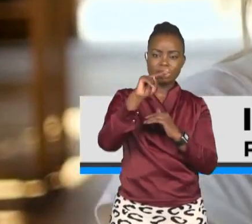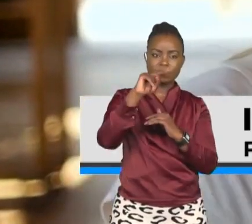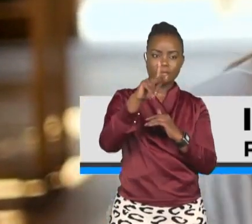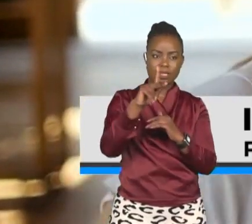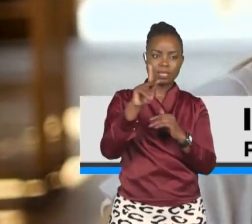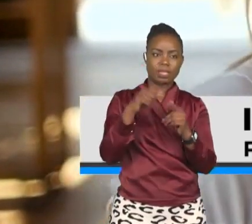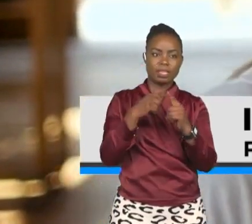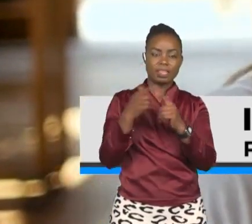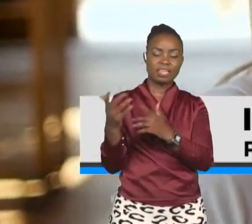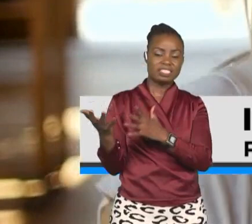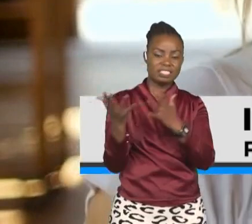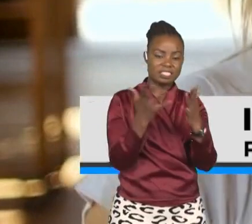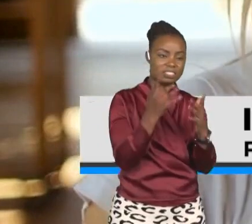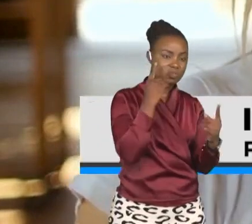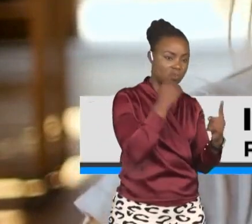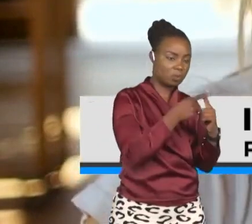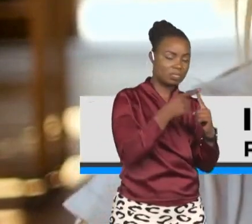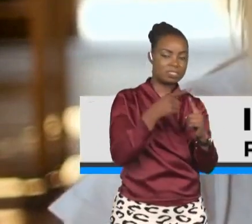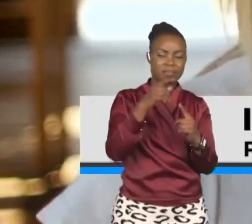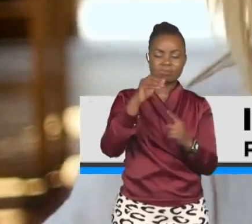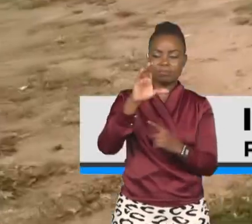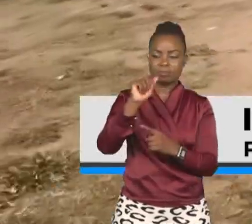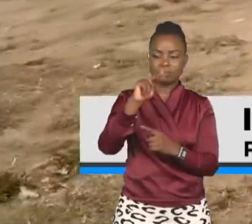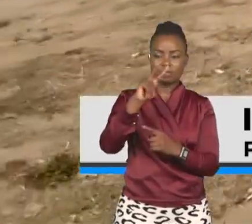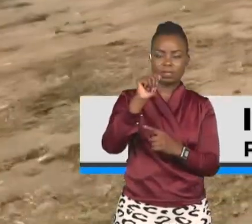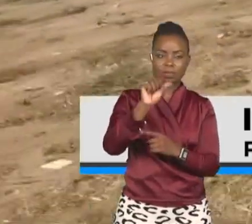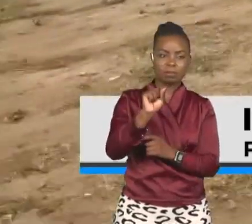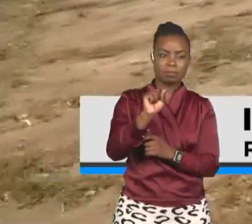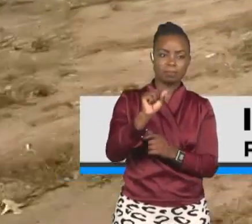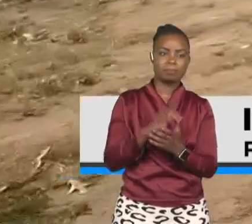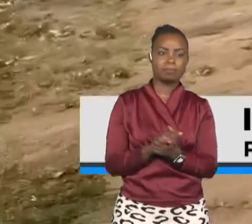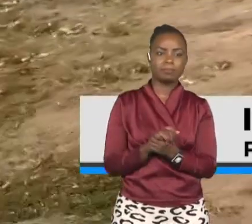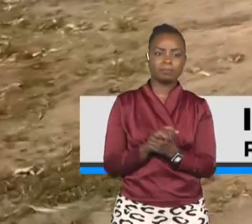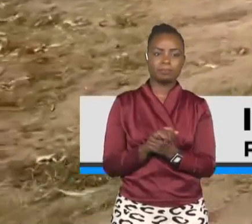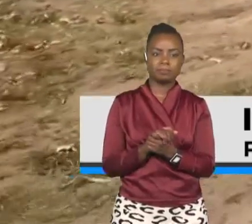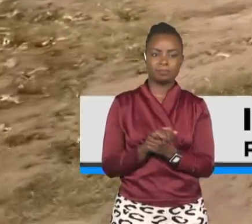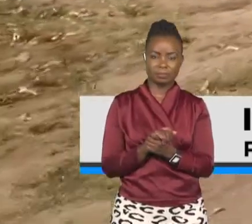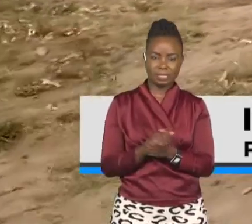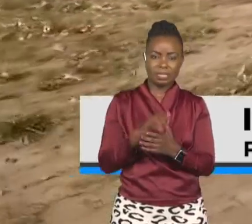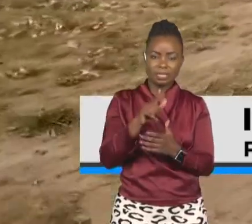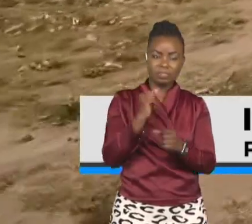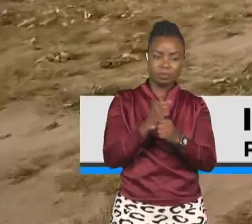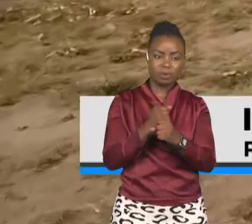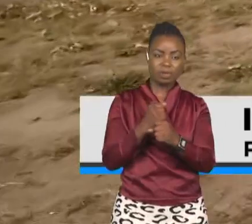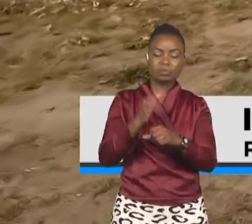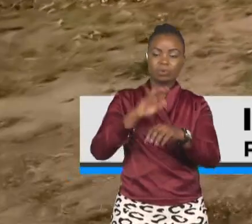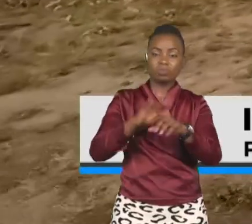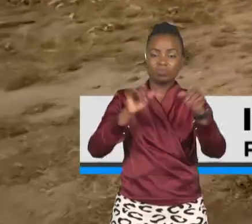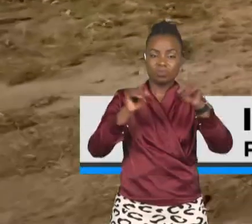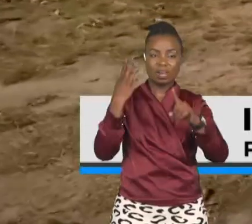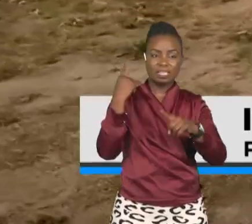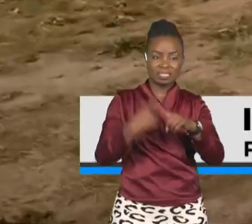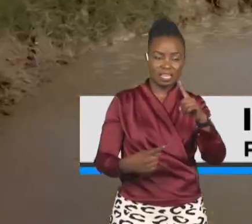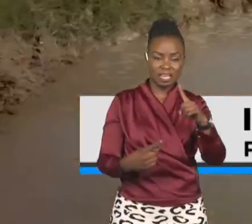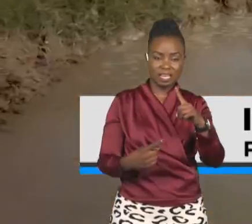takes it towards the canvas, and that makes it an authentic, original Picasso. Picasso's art was taken on tour last year in the OINC